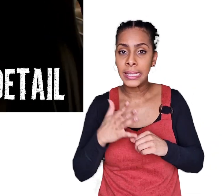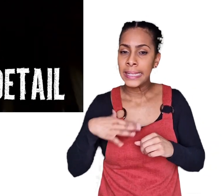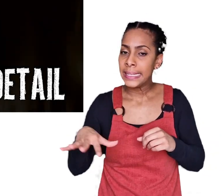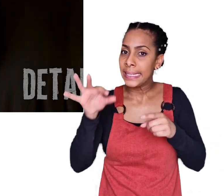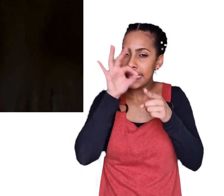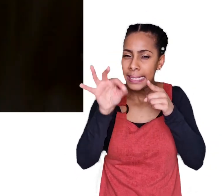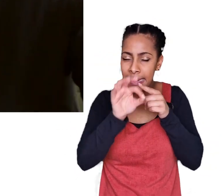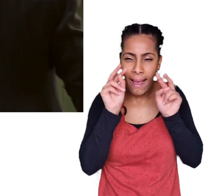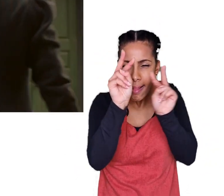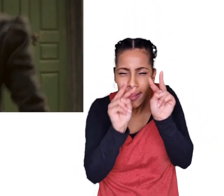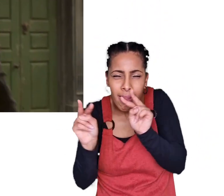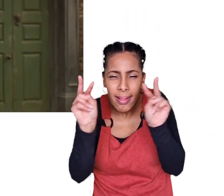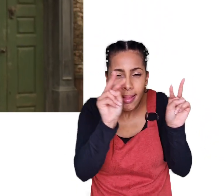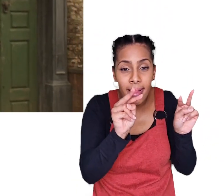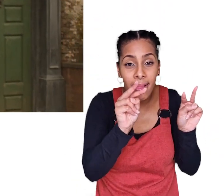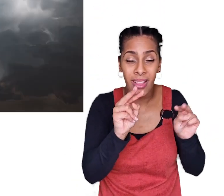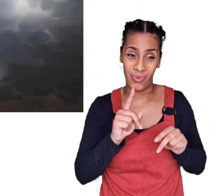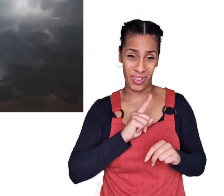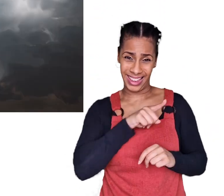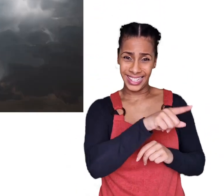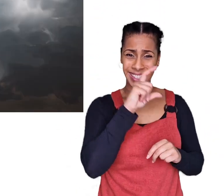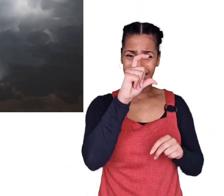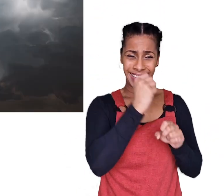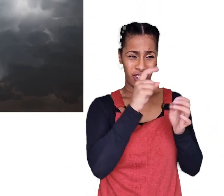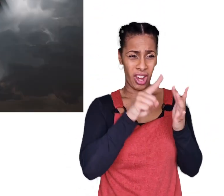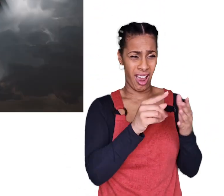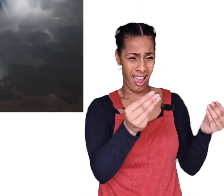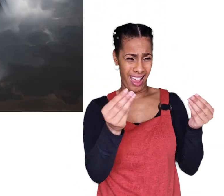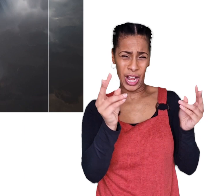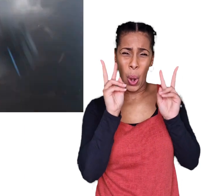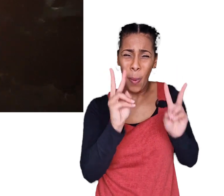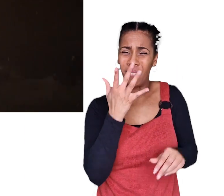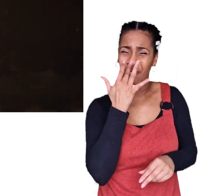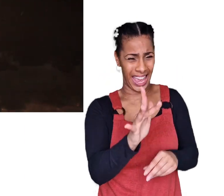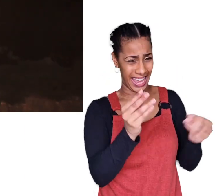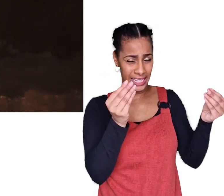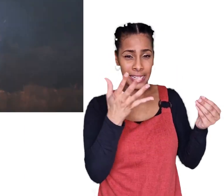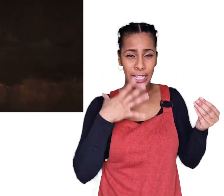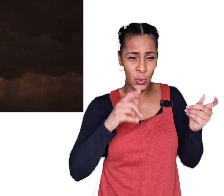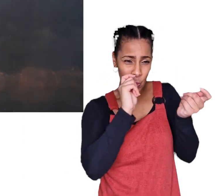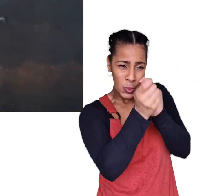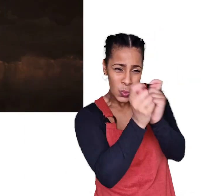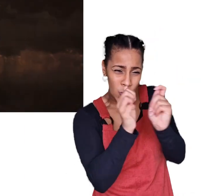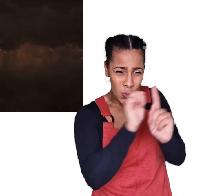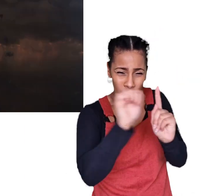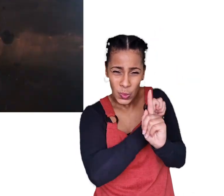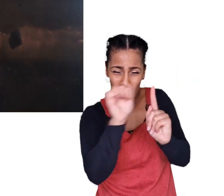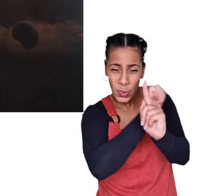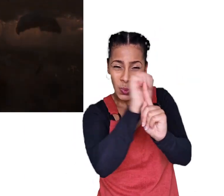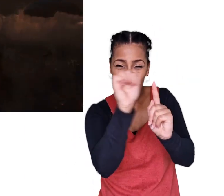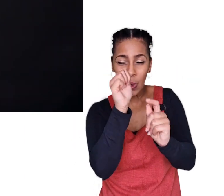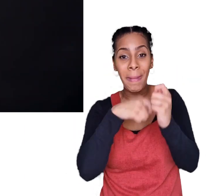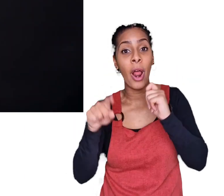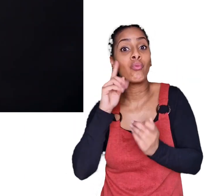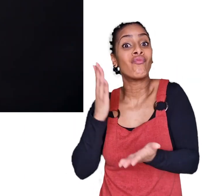just taking the edge of what makes the CGI look fake and make it look real. It's